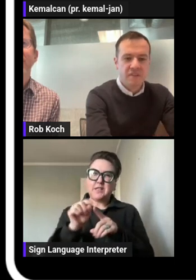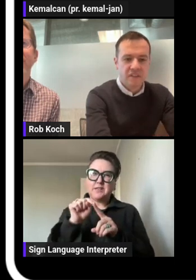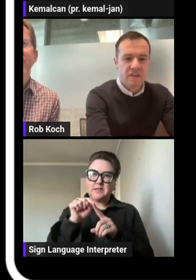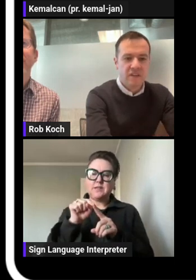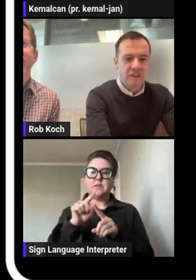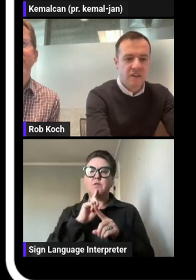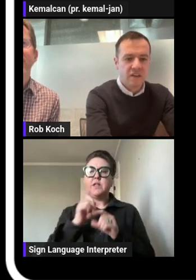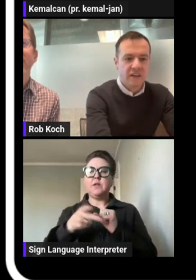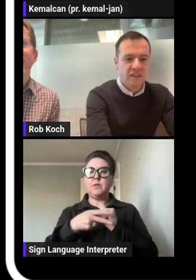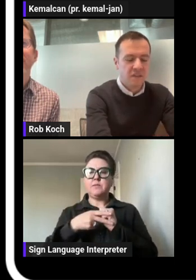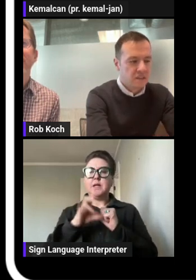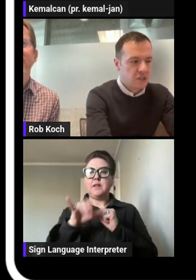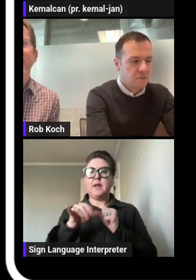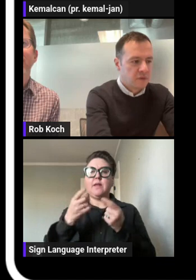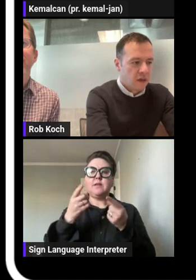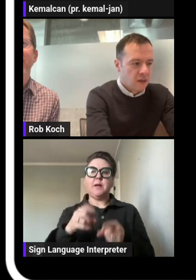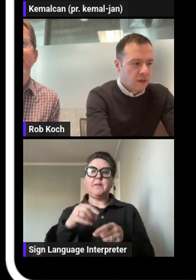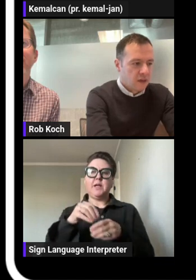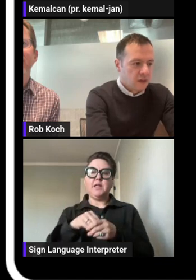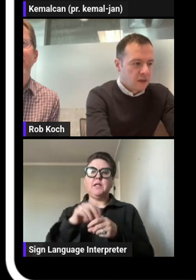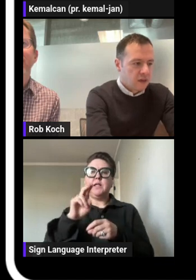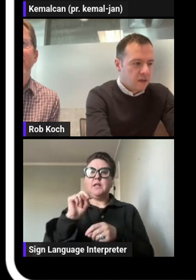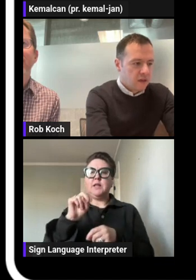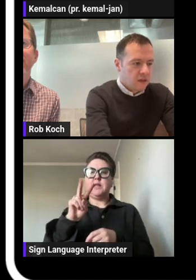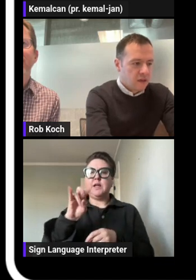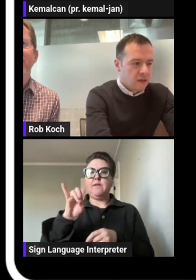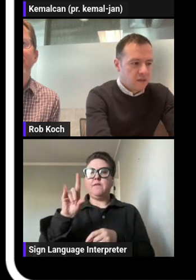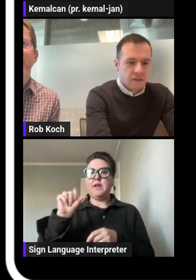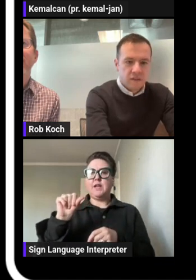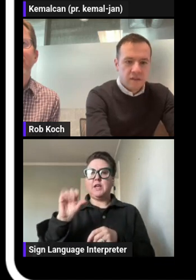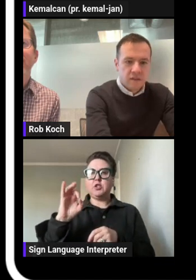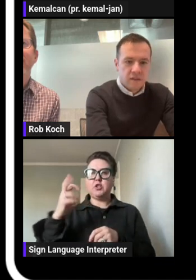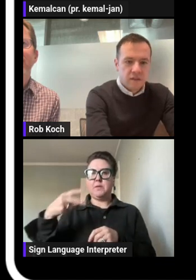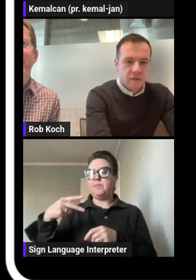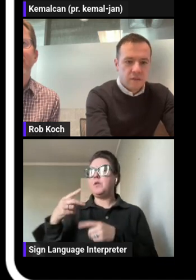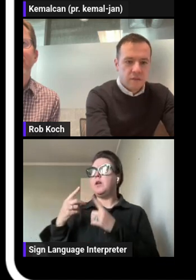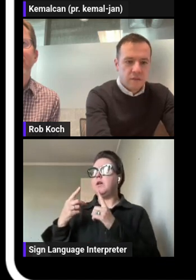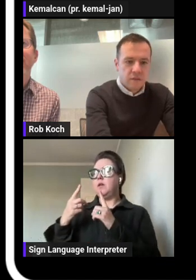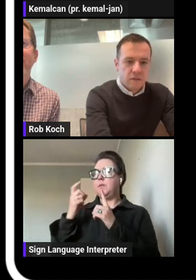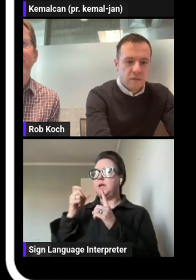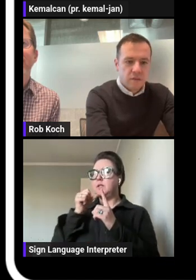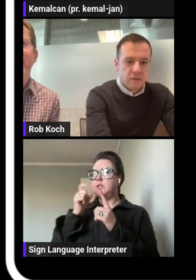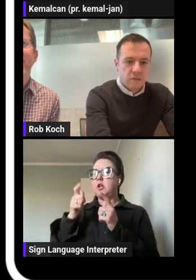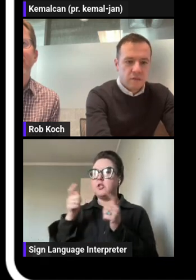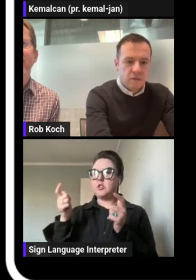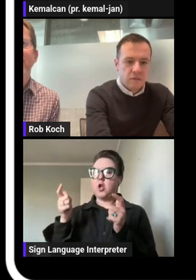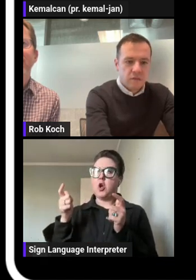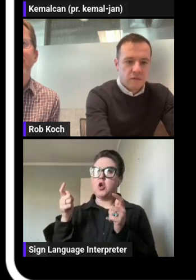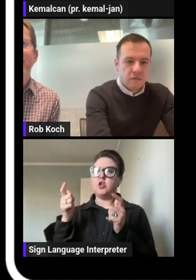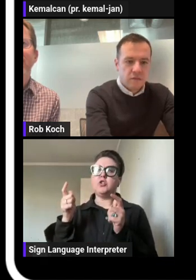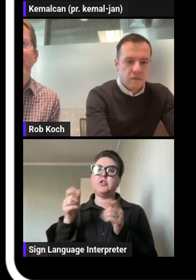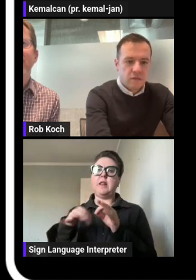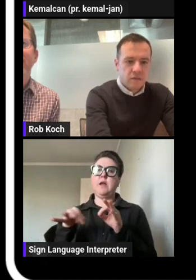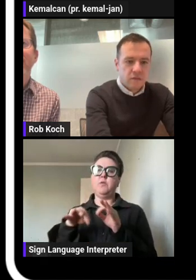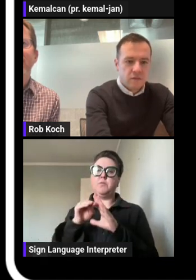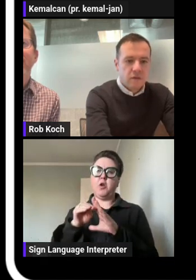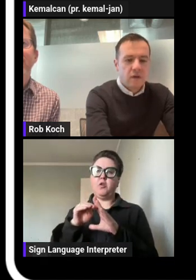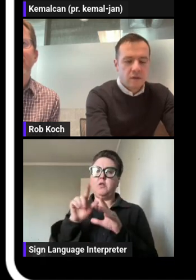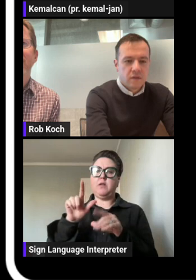that happened in the NVIDIA chip. Oh, sorry. And now, since this is not a large language model, it's just a